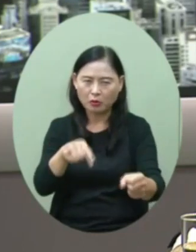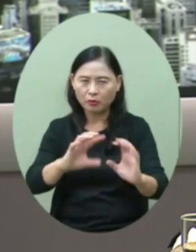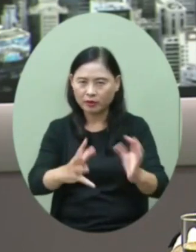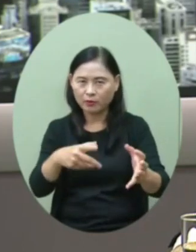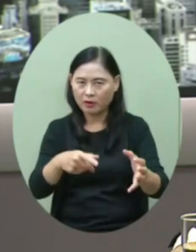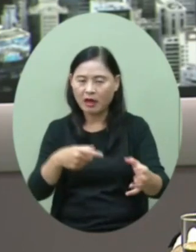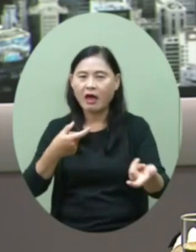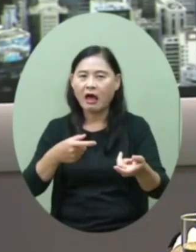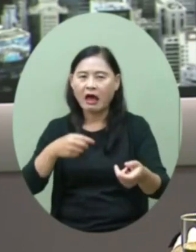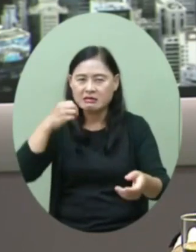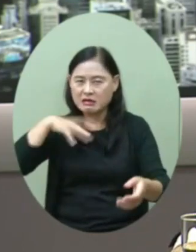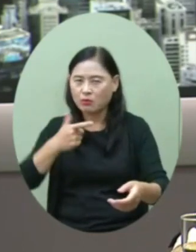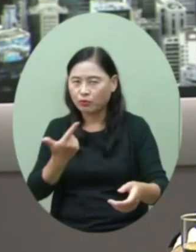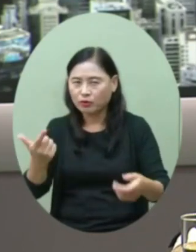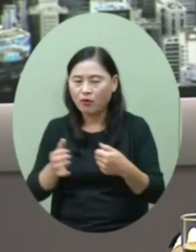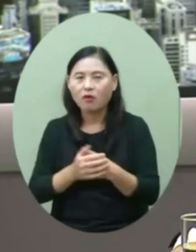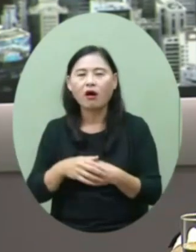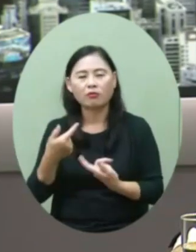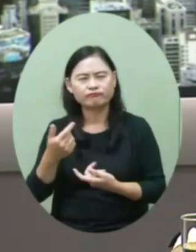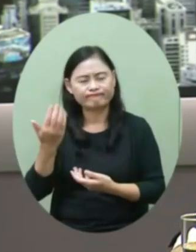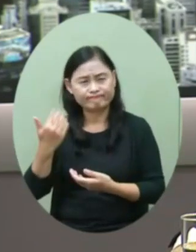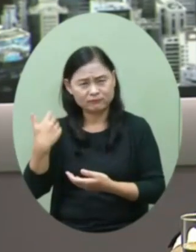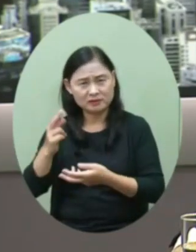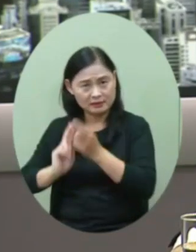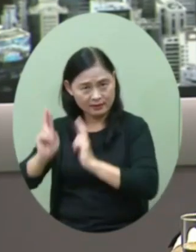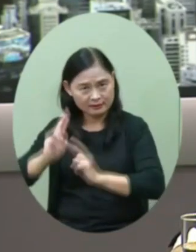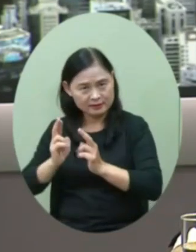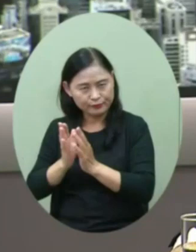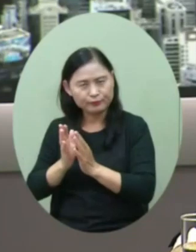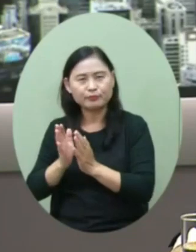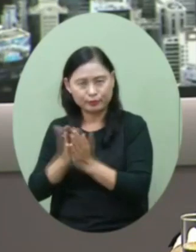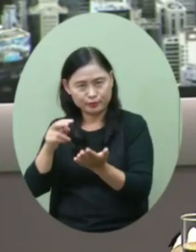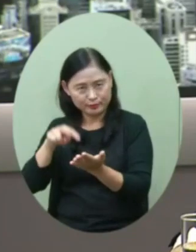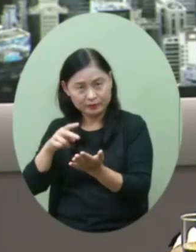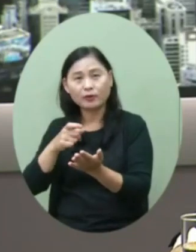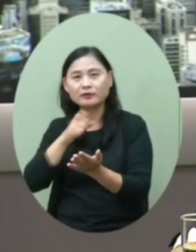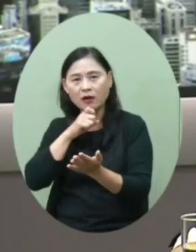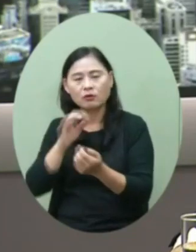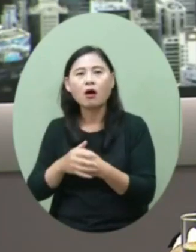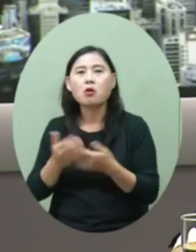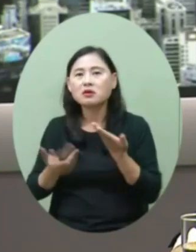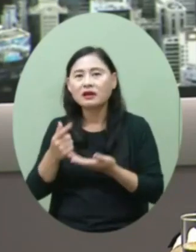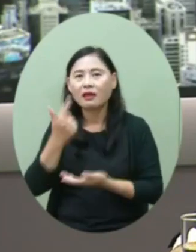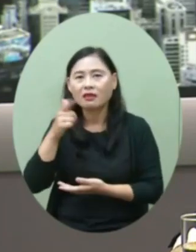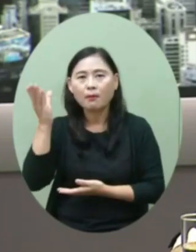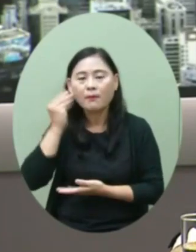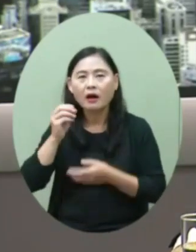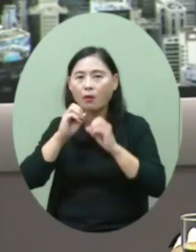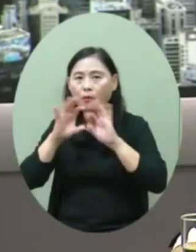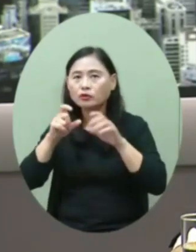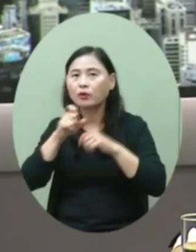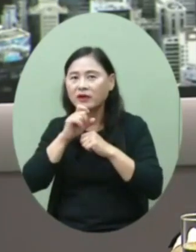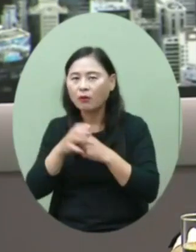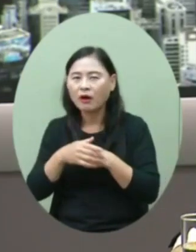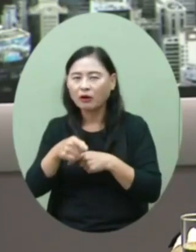experienced, and we've seen them in history. And sometimes we've seen that reported in the news. They can